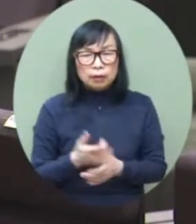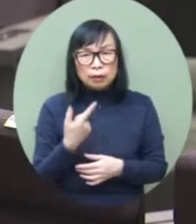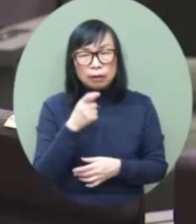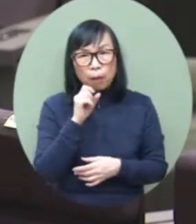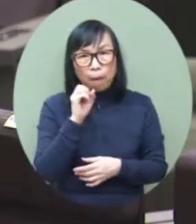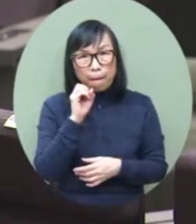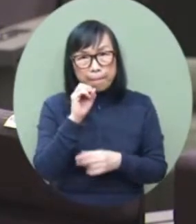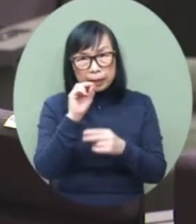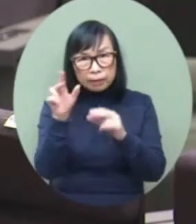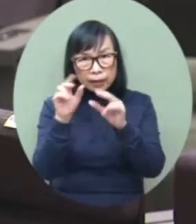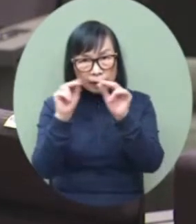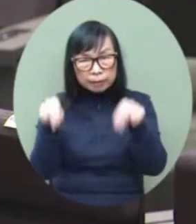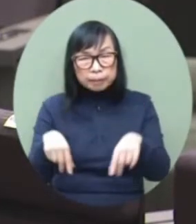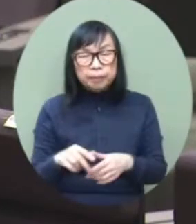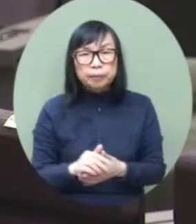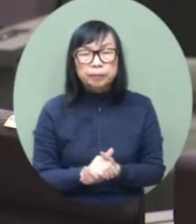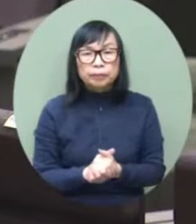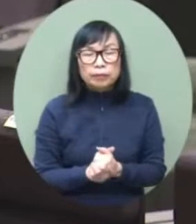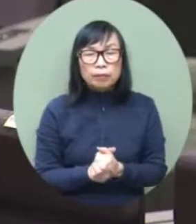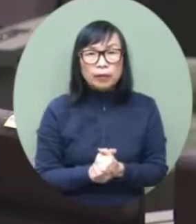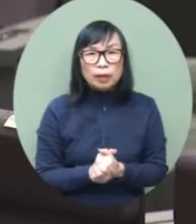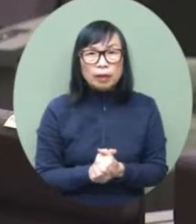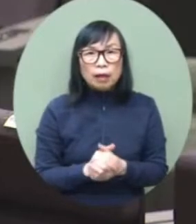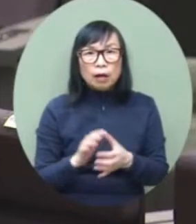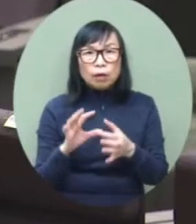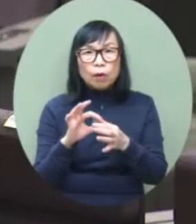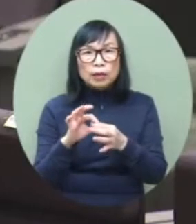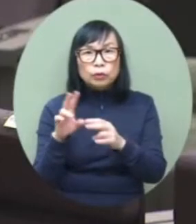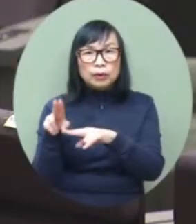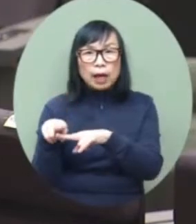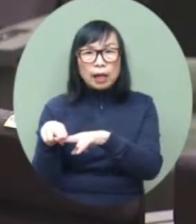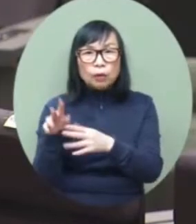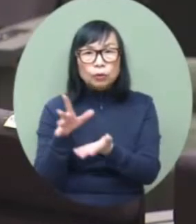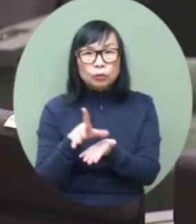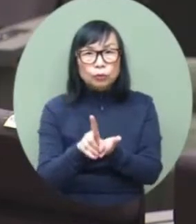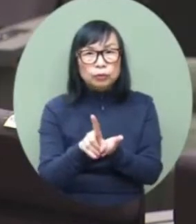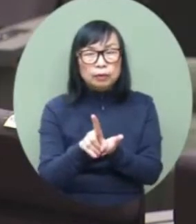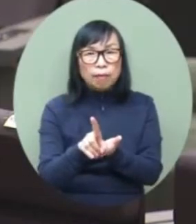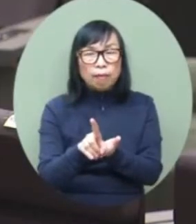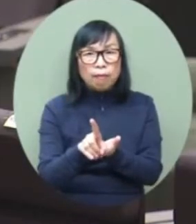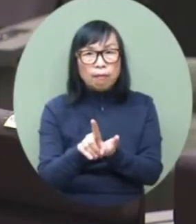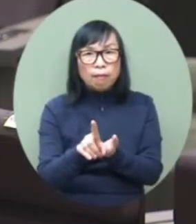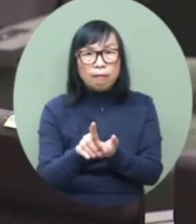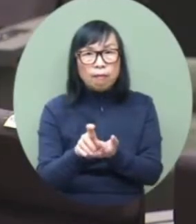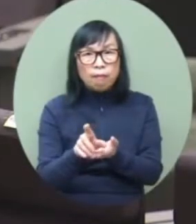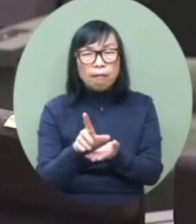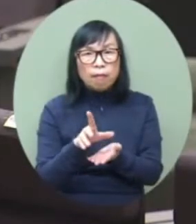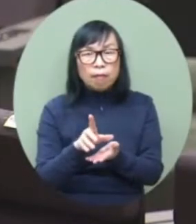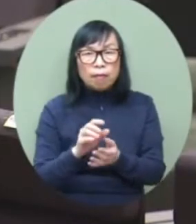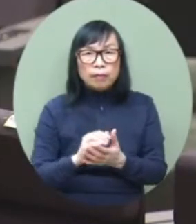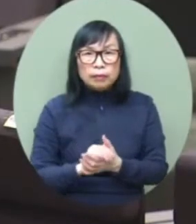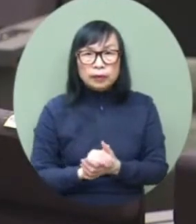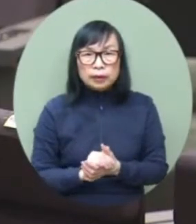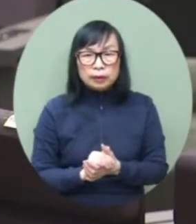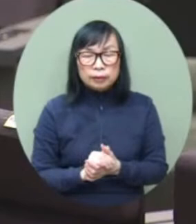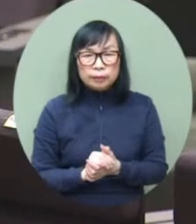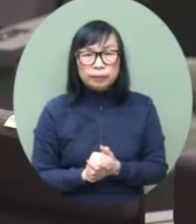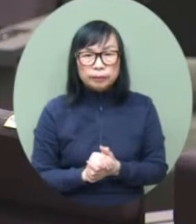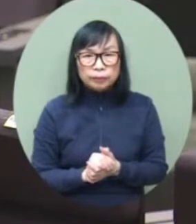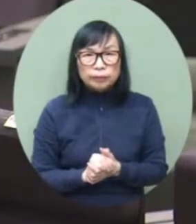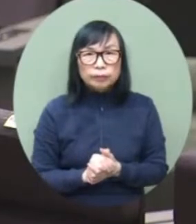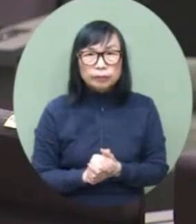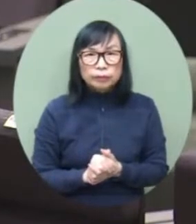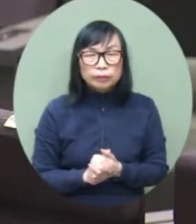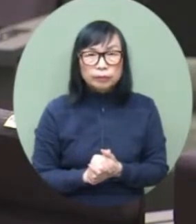about the mainland China experts. The director of the new National Bureau of Disease Control